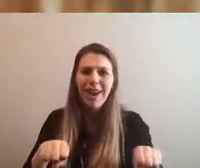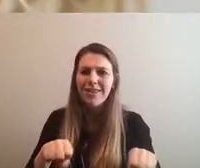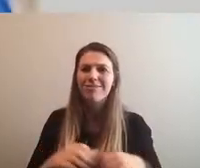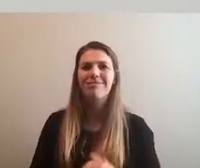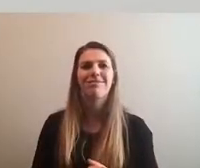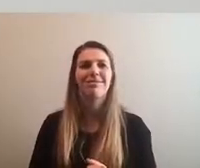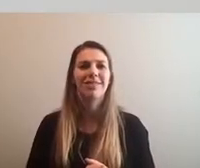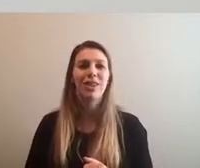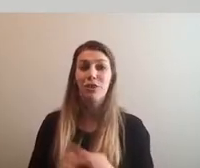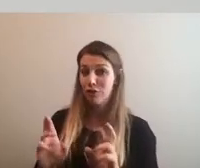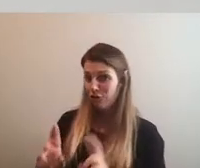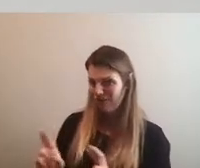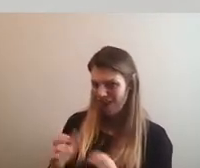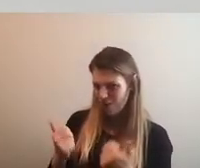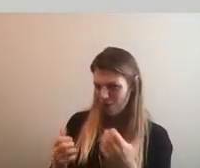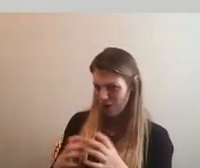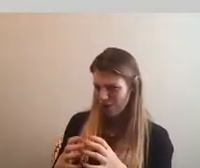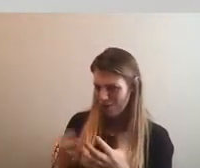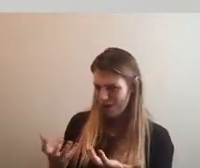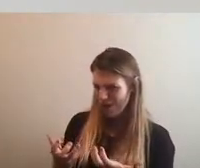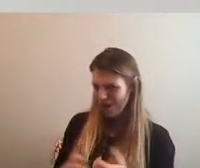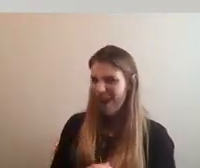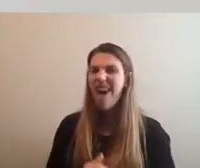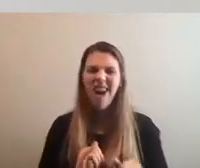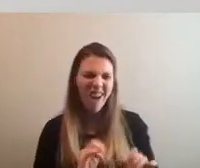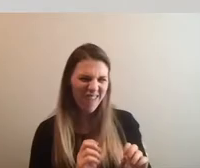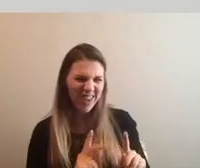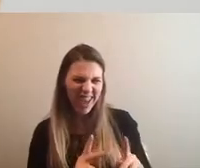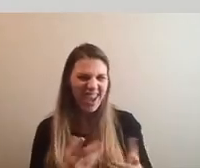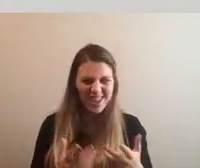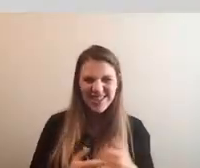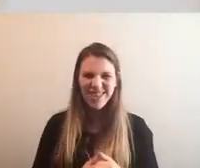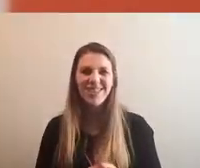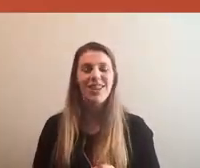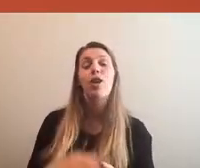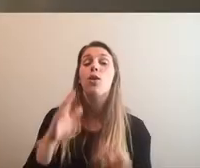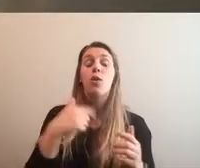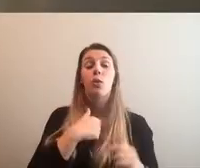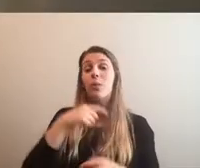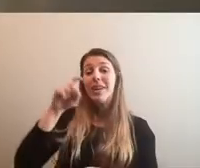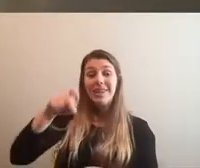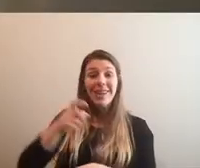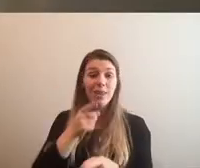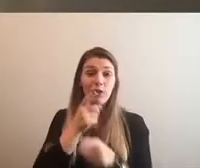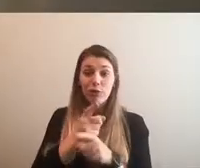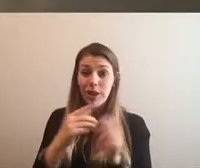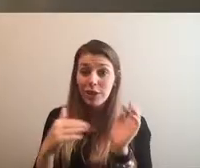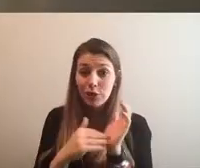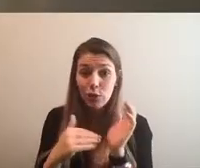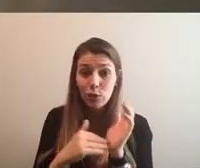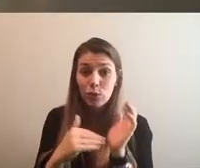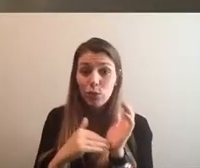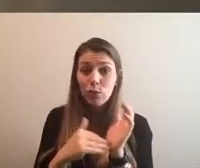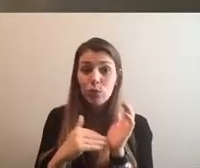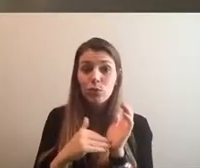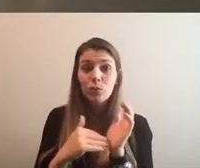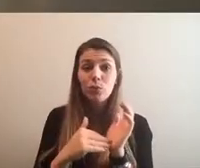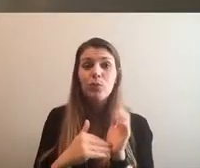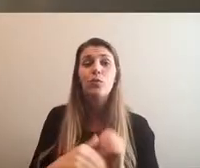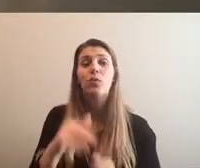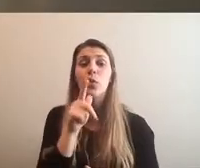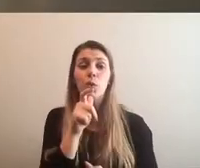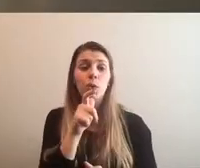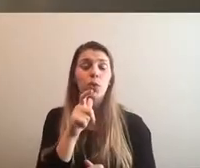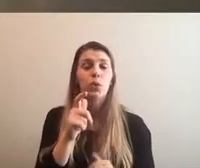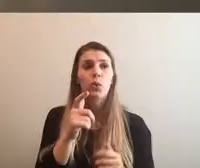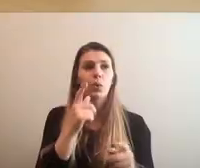ready? Which ball do you want? Okay, so how do we come? We need the right doctors who are talking in the